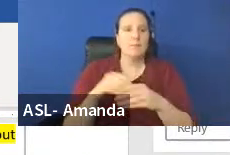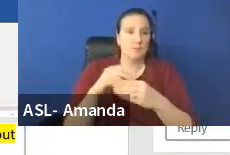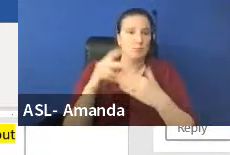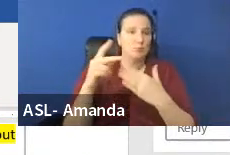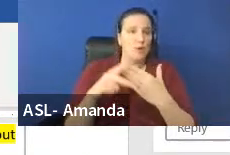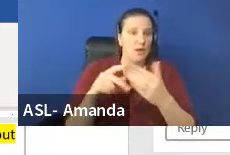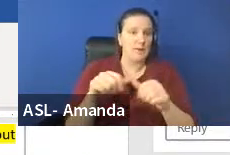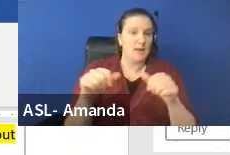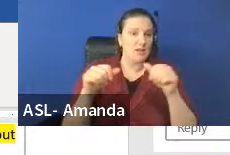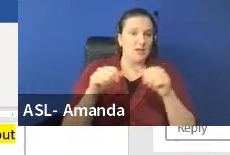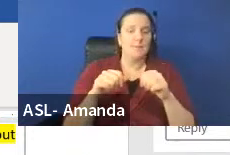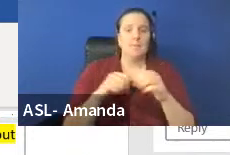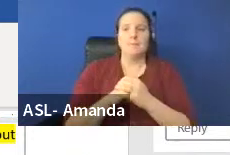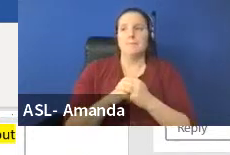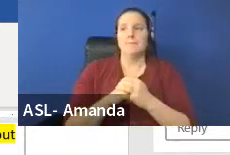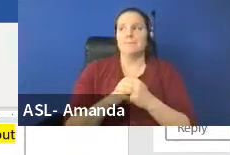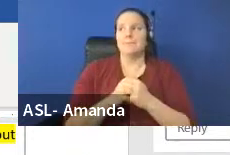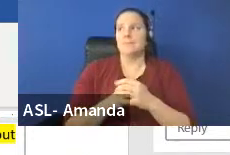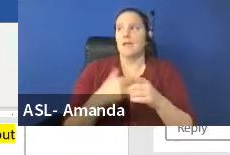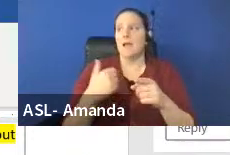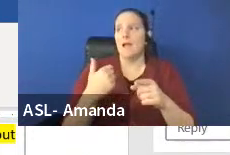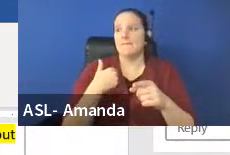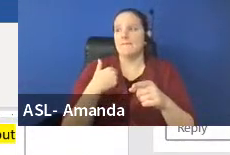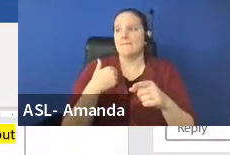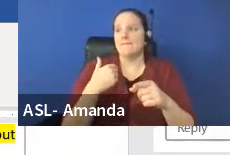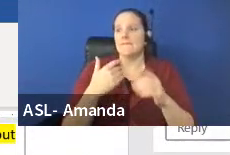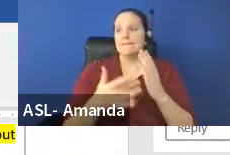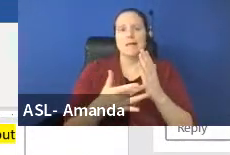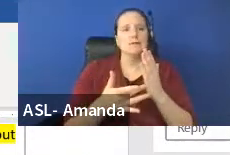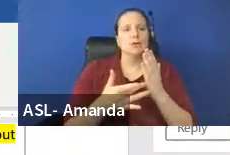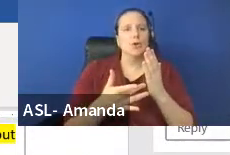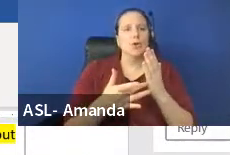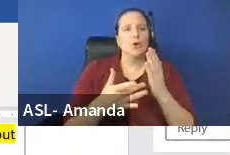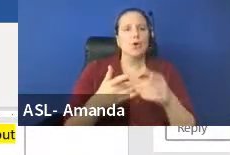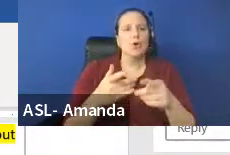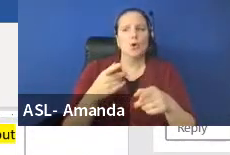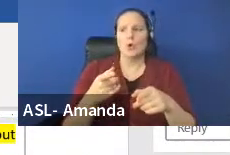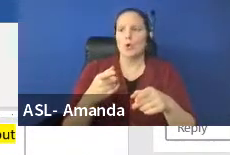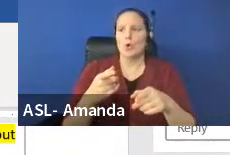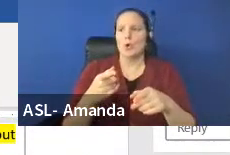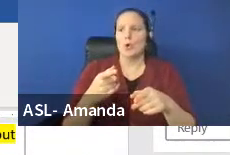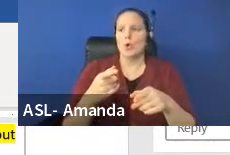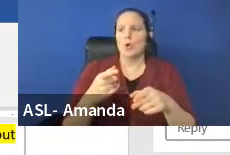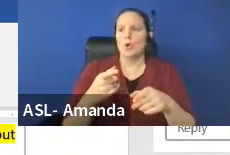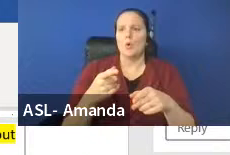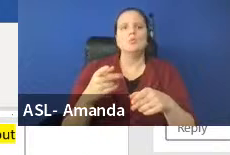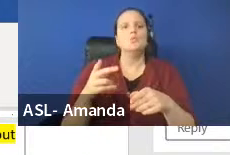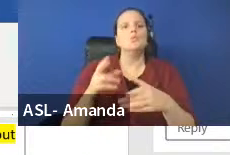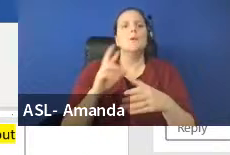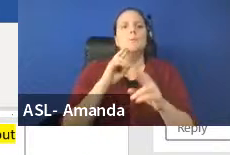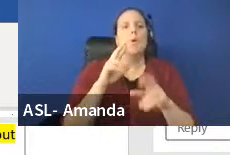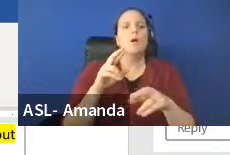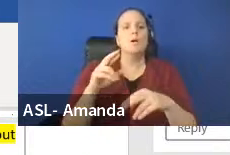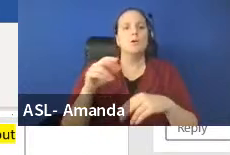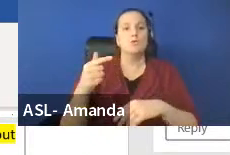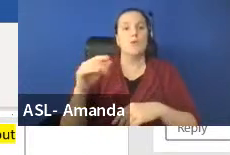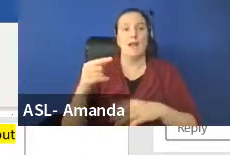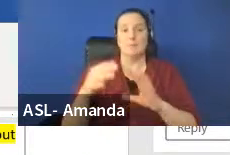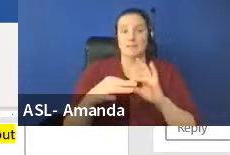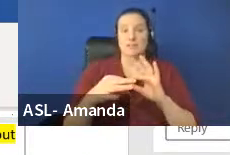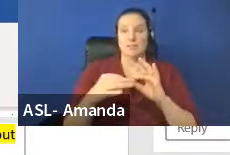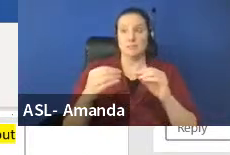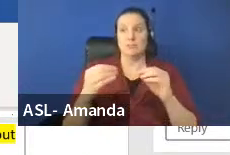area. And so there's actually a technical report. Greg mentioned we're putting together a lot of